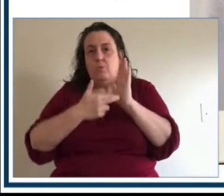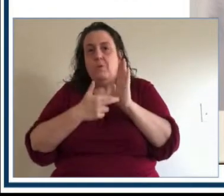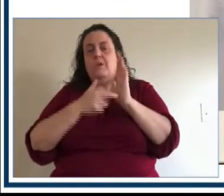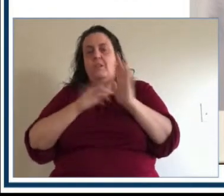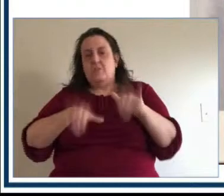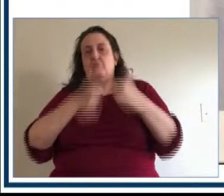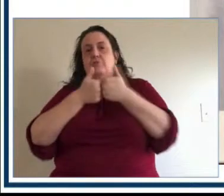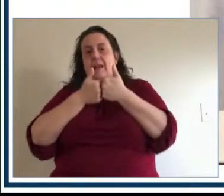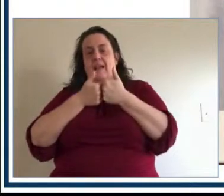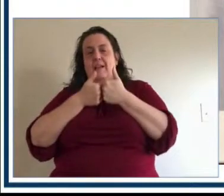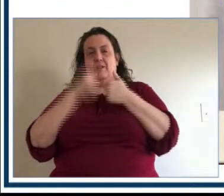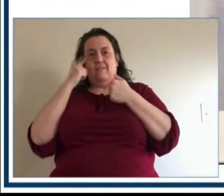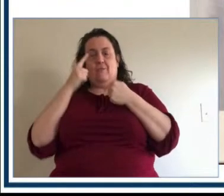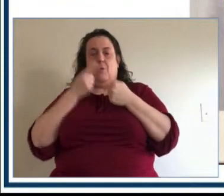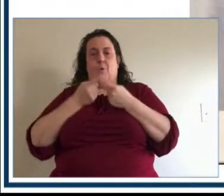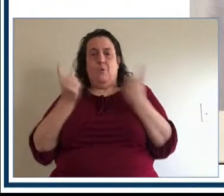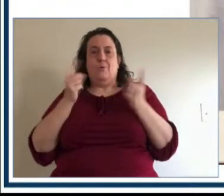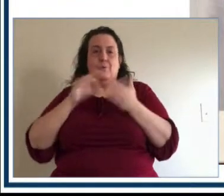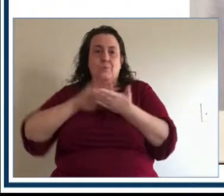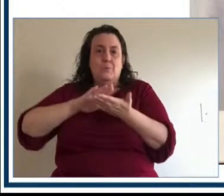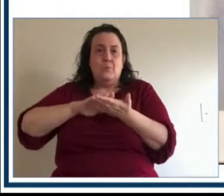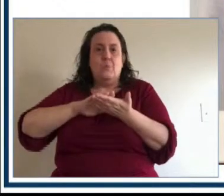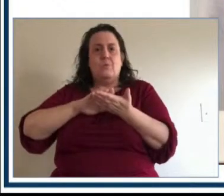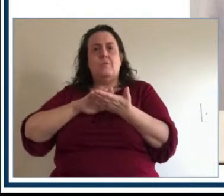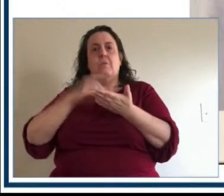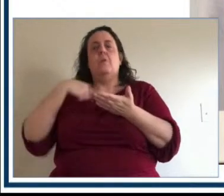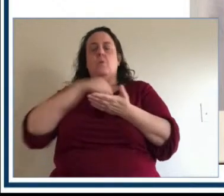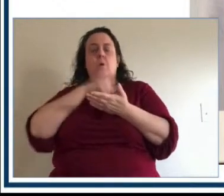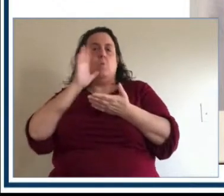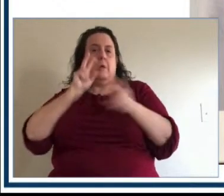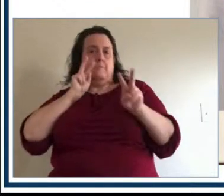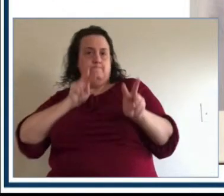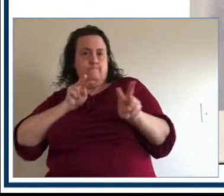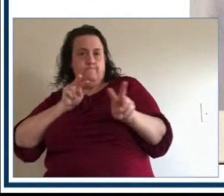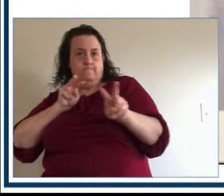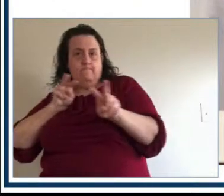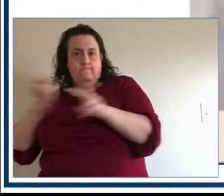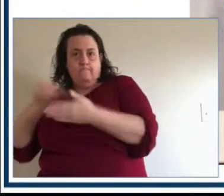monitor throughout the week, and if there are any changes, we'll